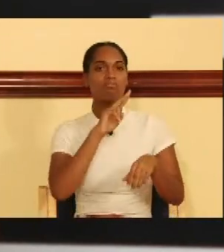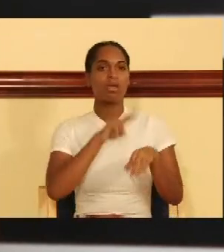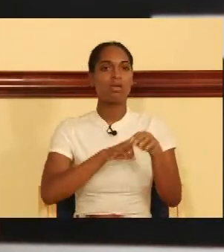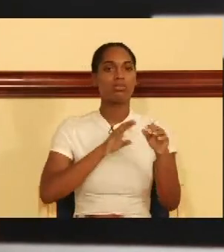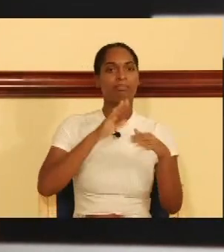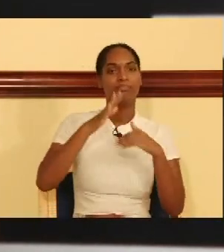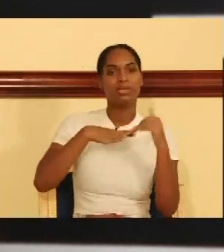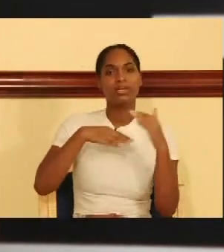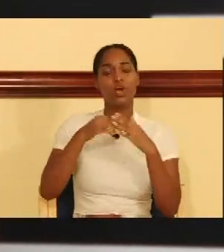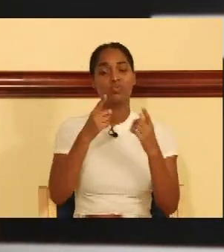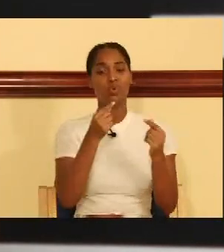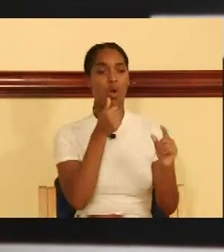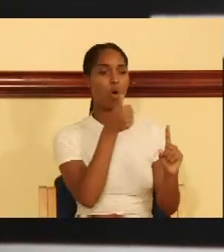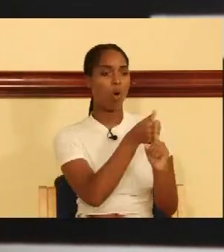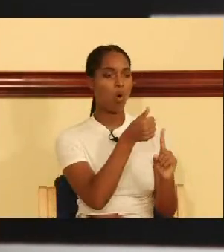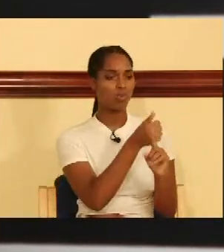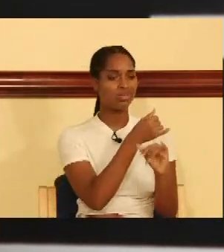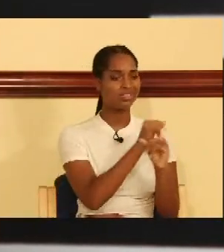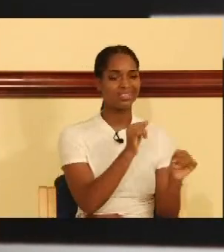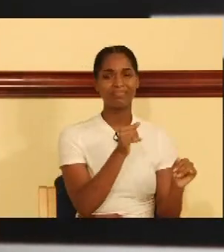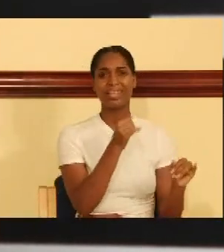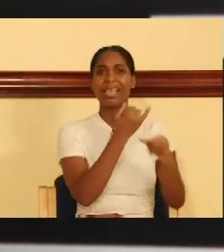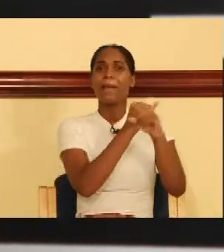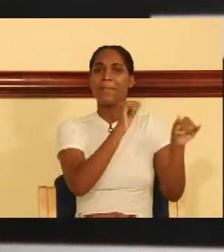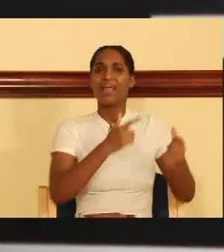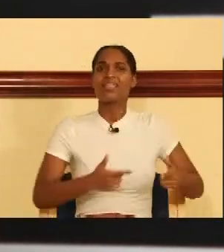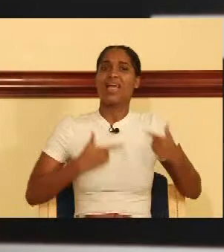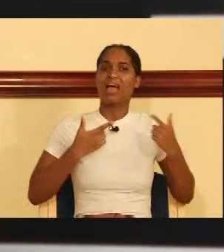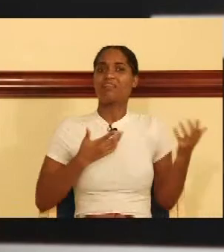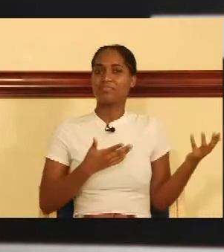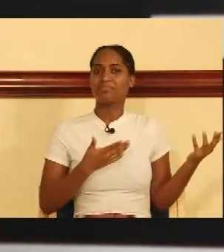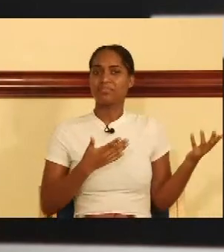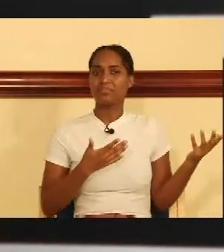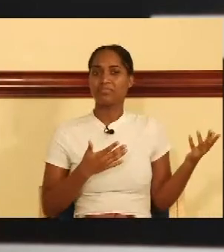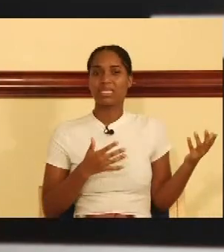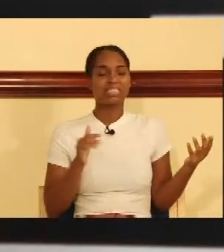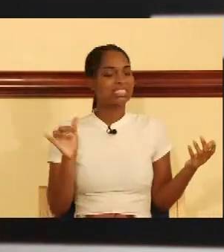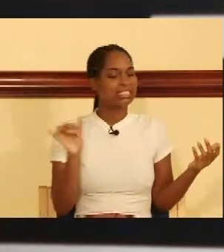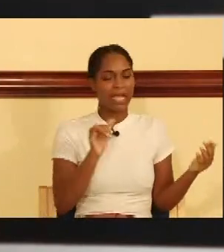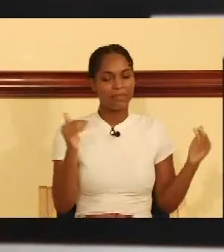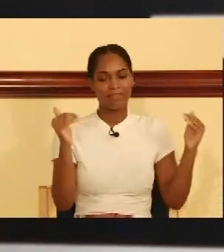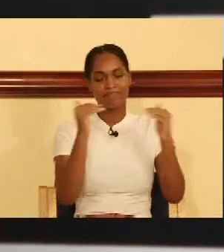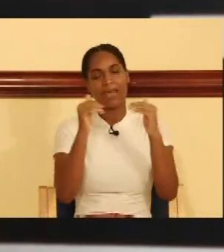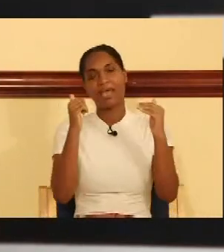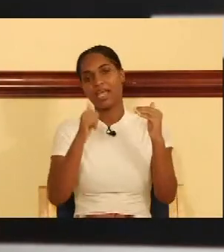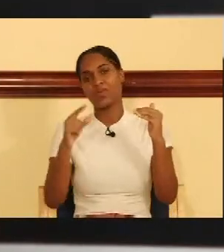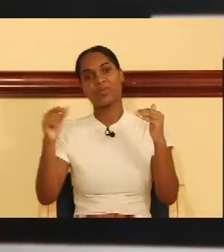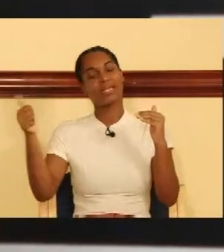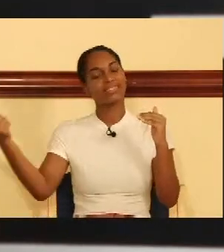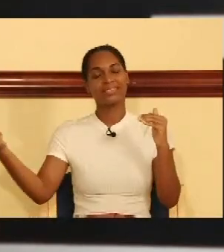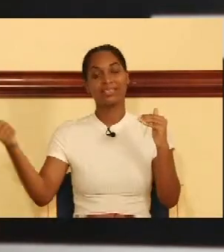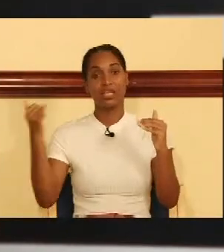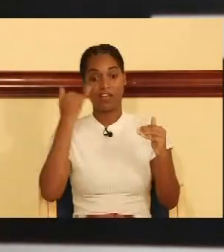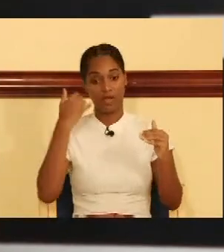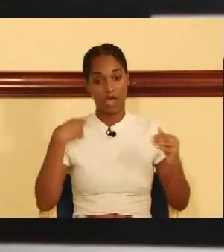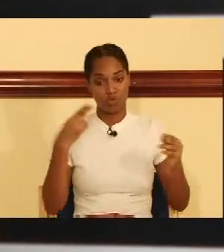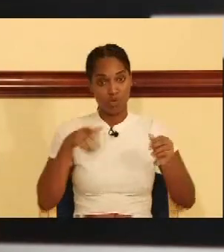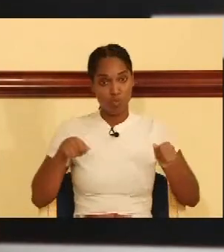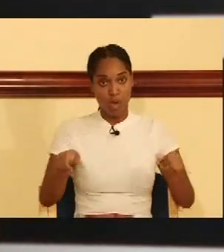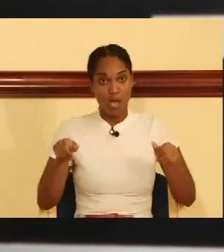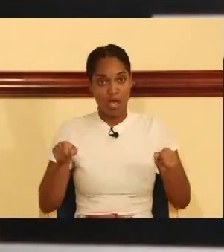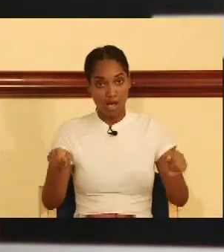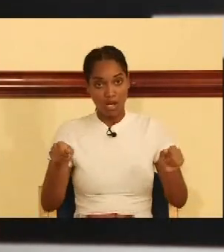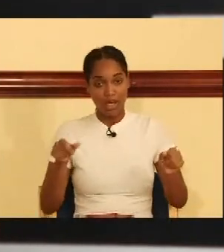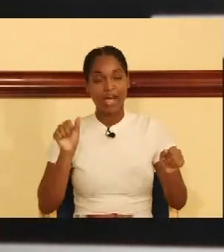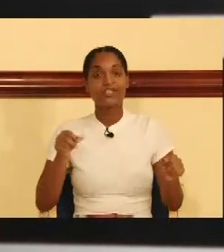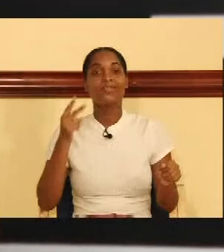participate, carry out their own lives just like anybody else. So if I use a wheelchair, I should be